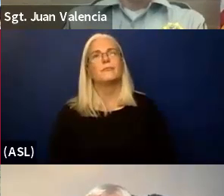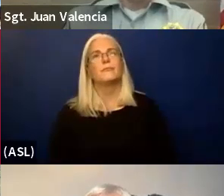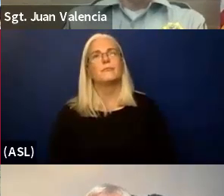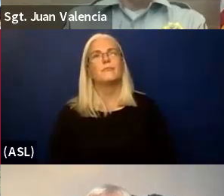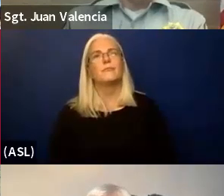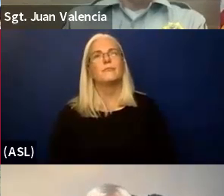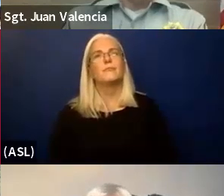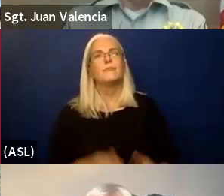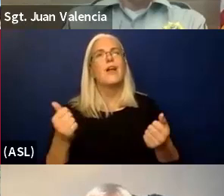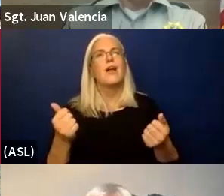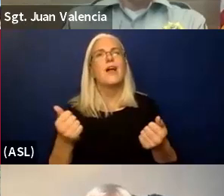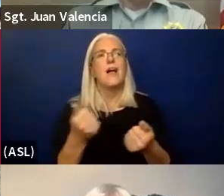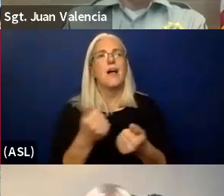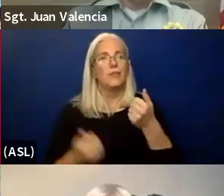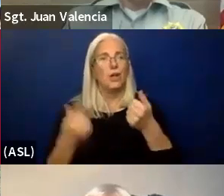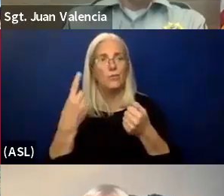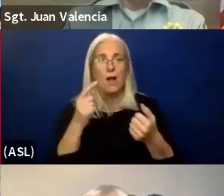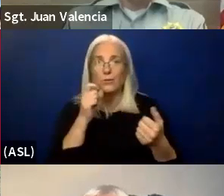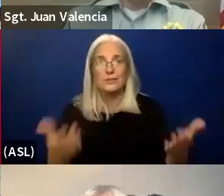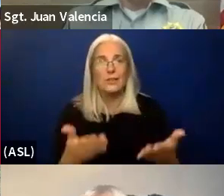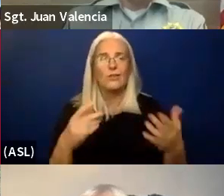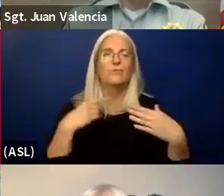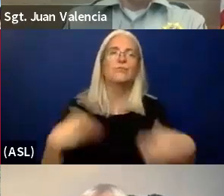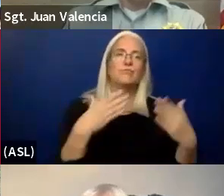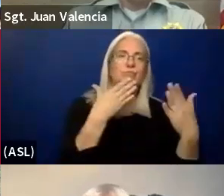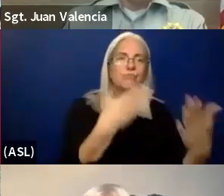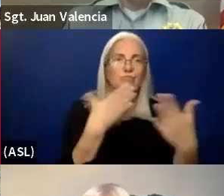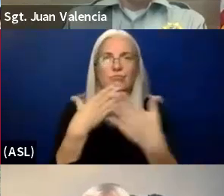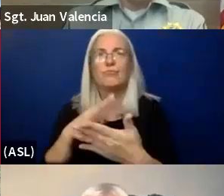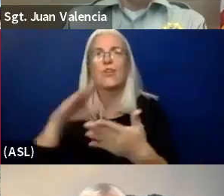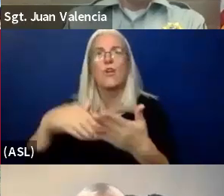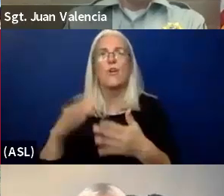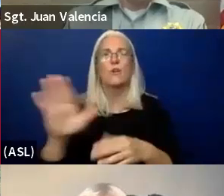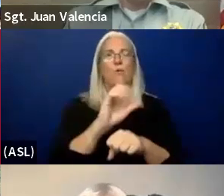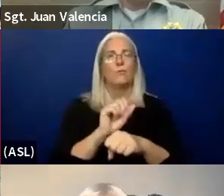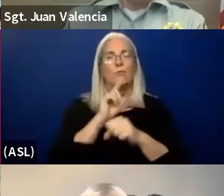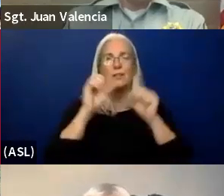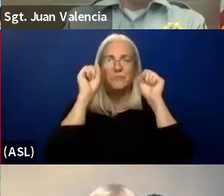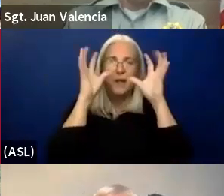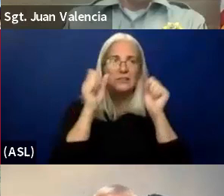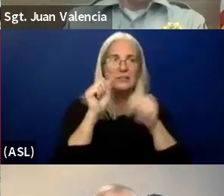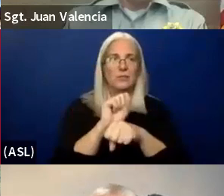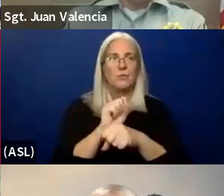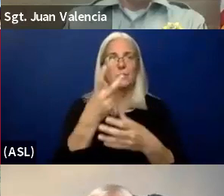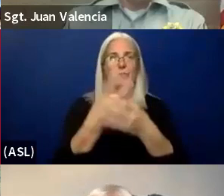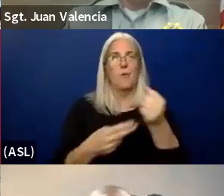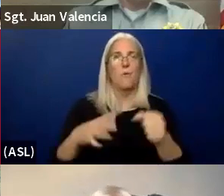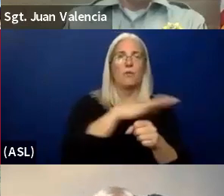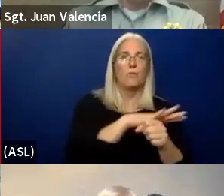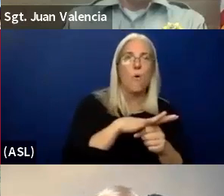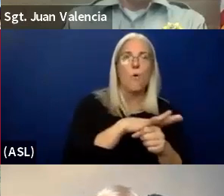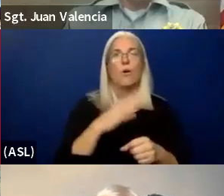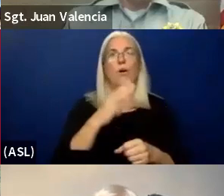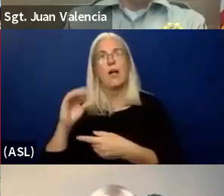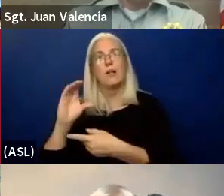you for your work. And thanks to the incredible work of both local and CAL FIRE firefighters. We'll focus a